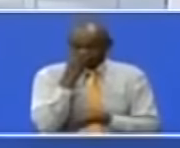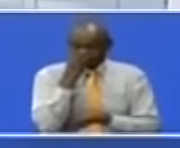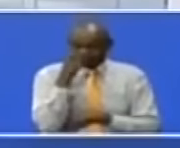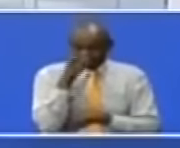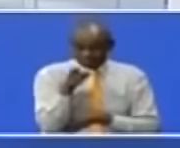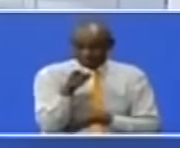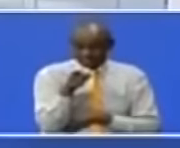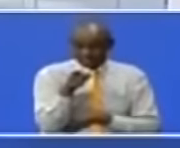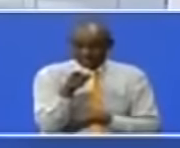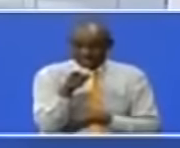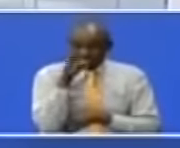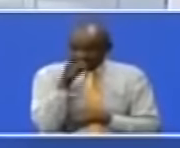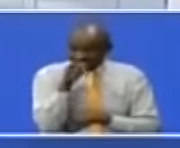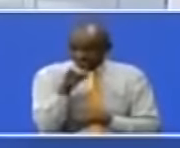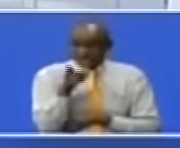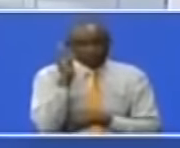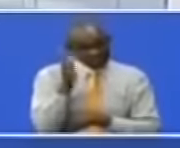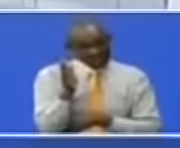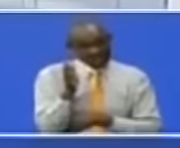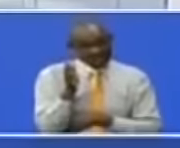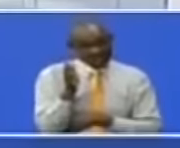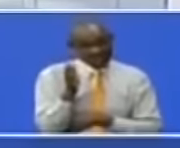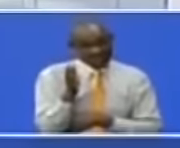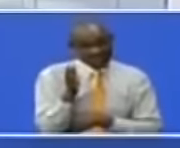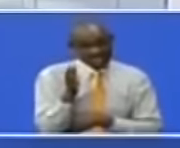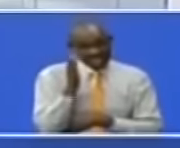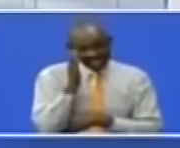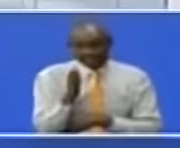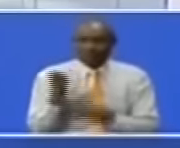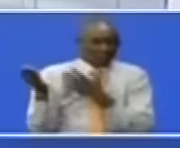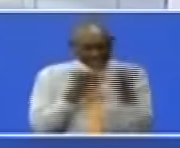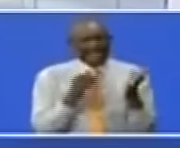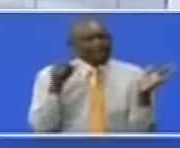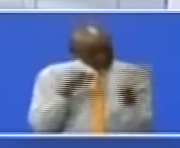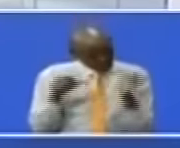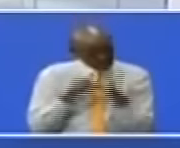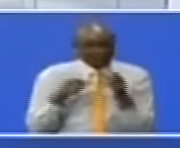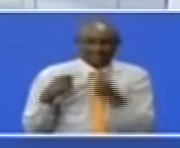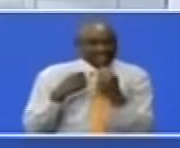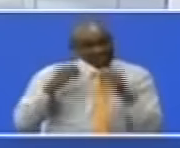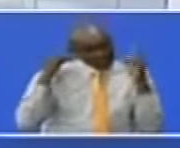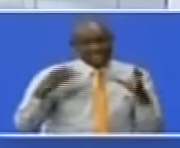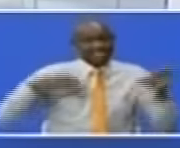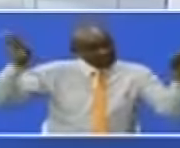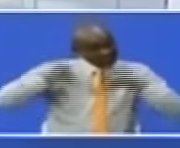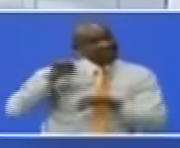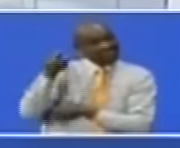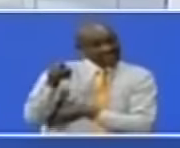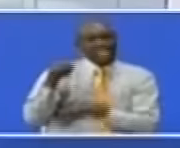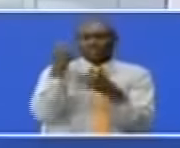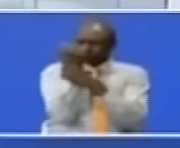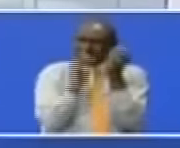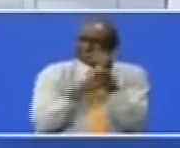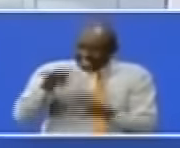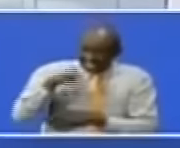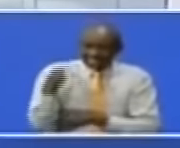political brigade? It really is going to be. It's going to cause a lot of tectonic plates. Yes. As I said, Rift Valley geographically is a